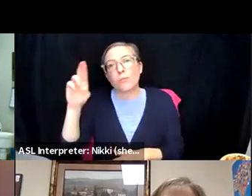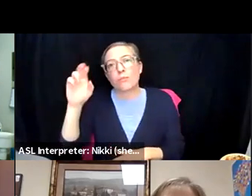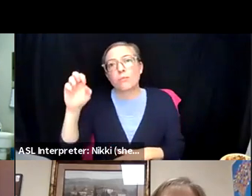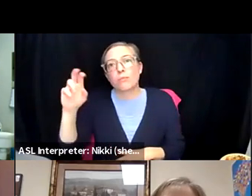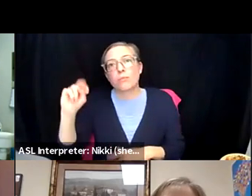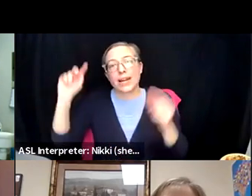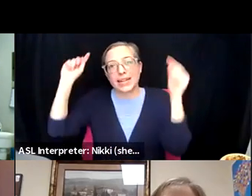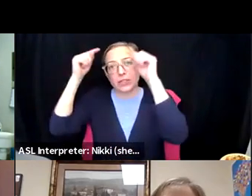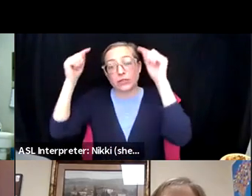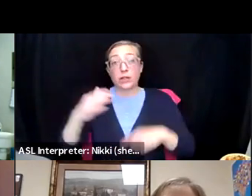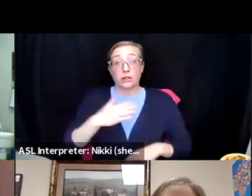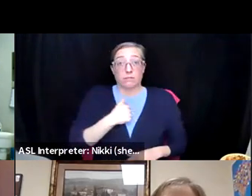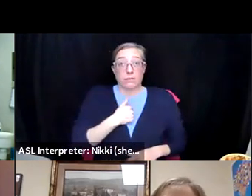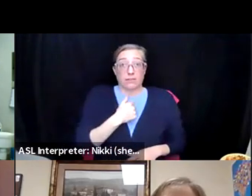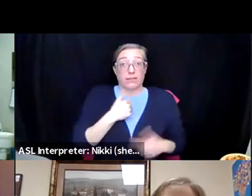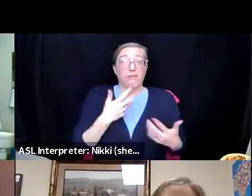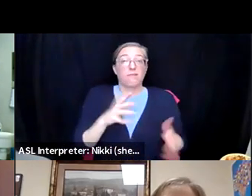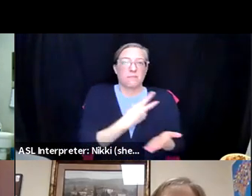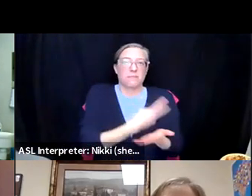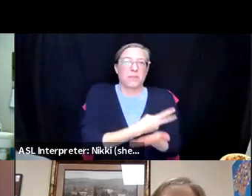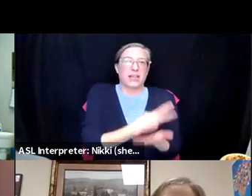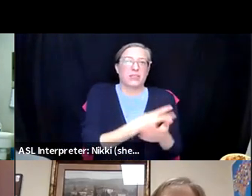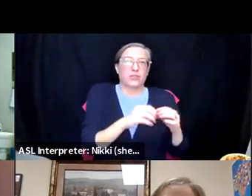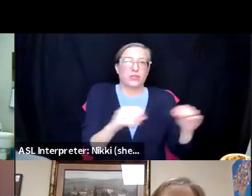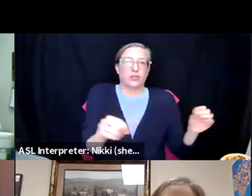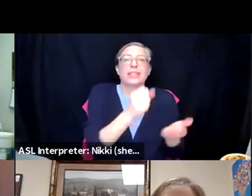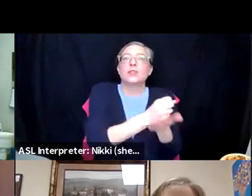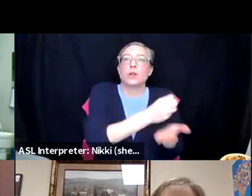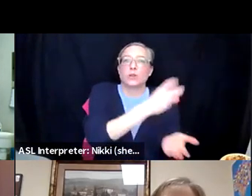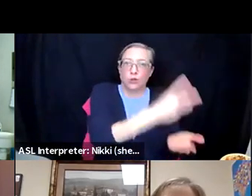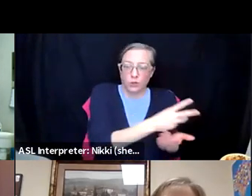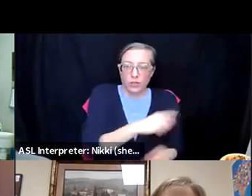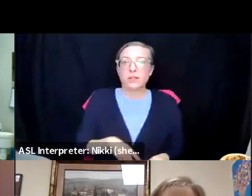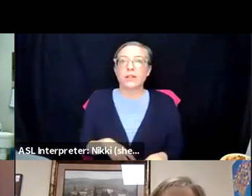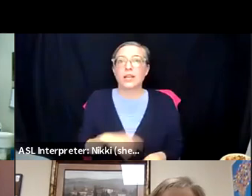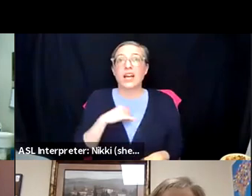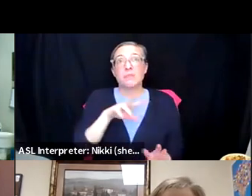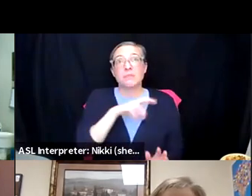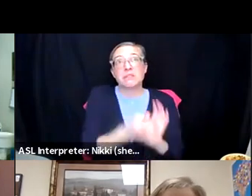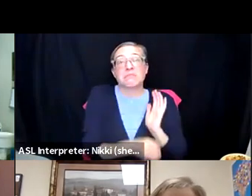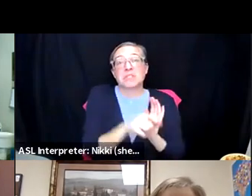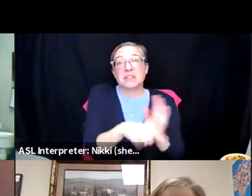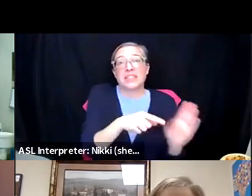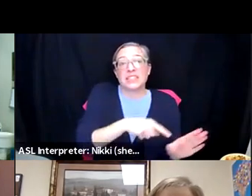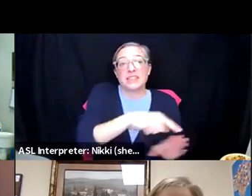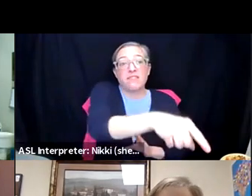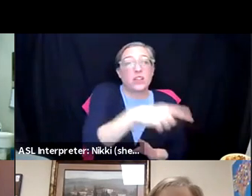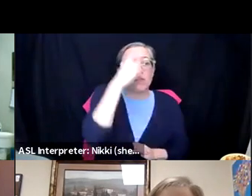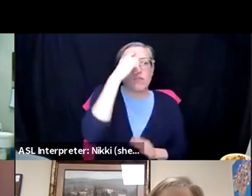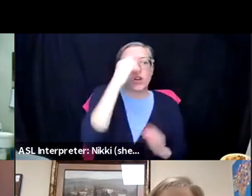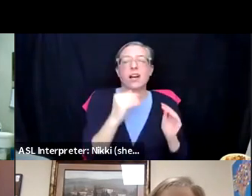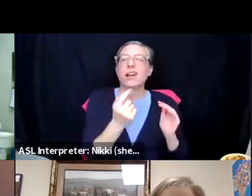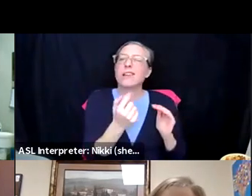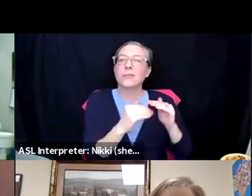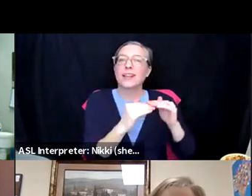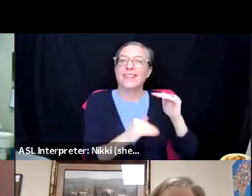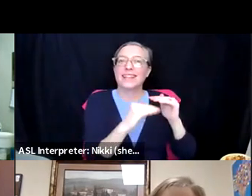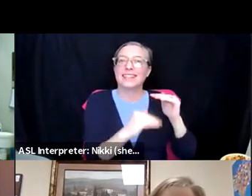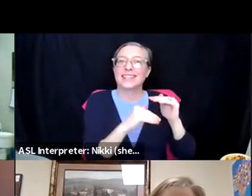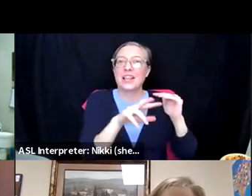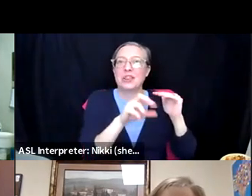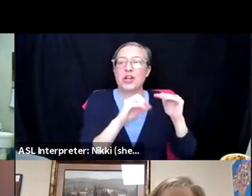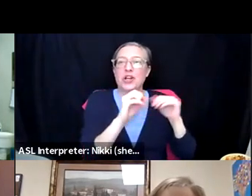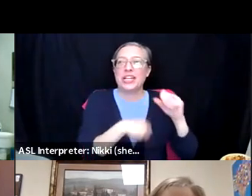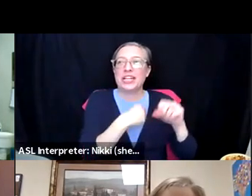in social work and have been in the field of brain injury for, it's a little under 30 years, but I keep getting older.